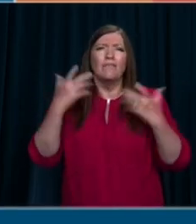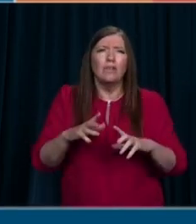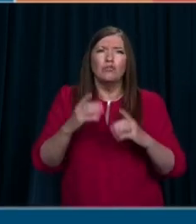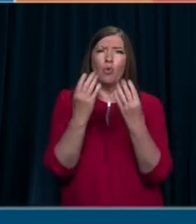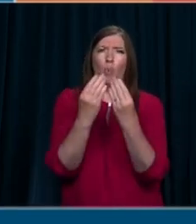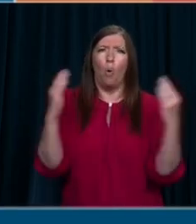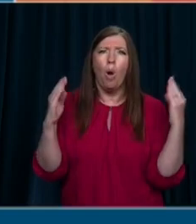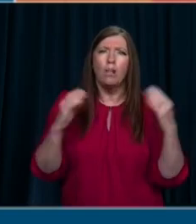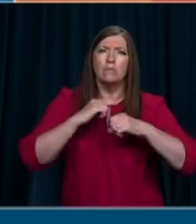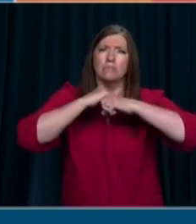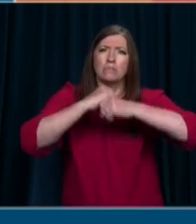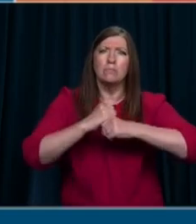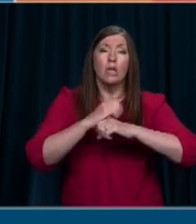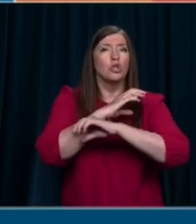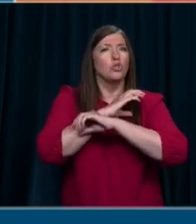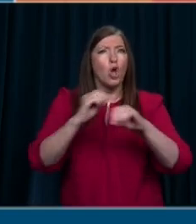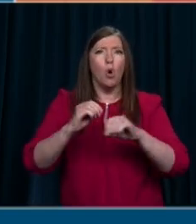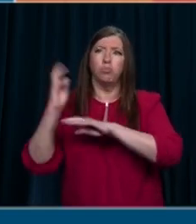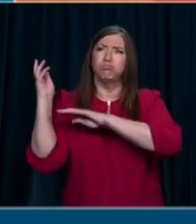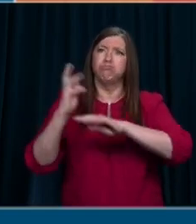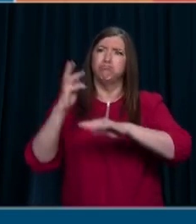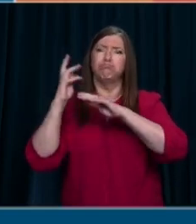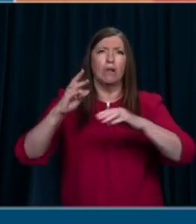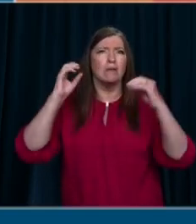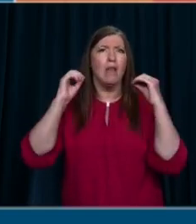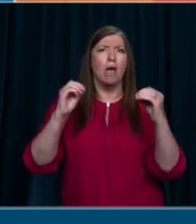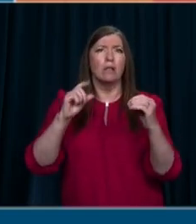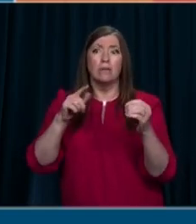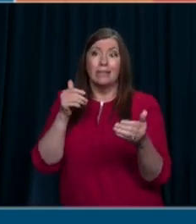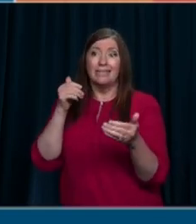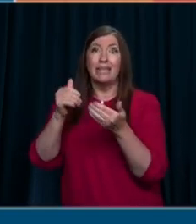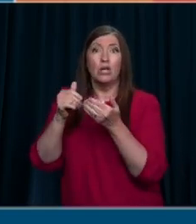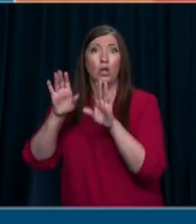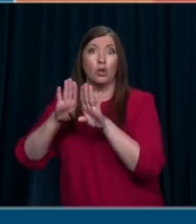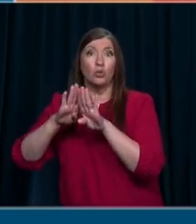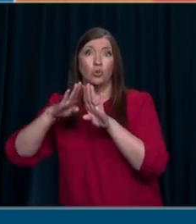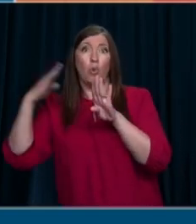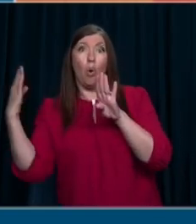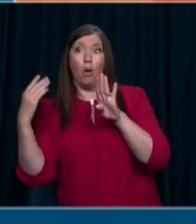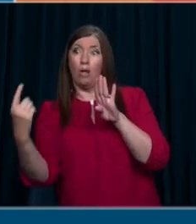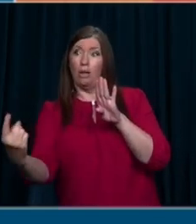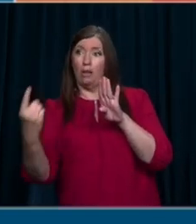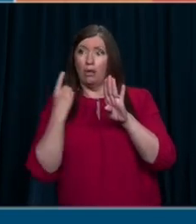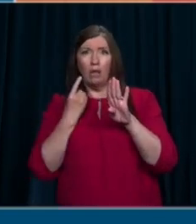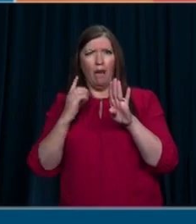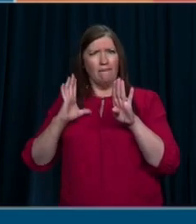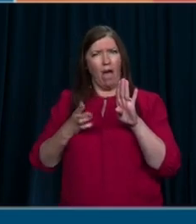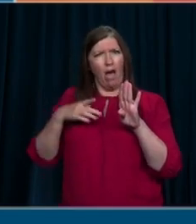wall. Nobody gets across. You go down to the nearest port of entry and you cross there.